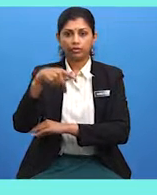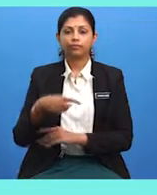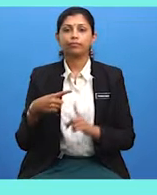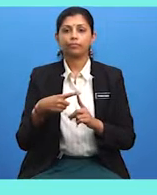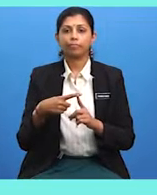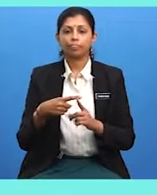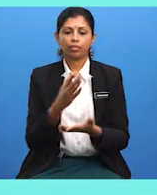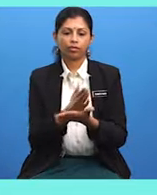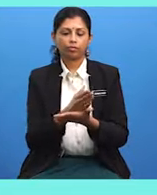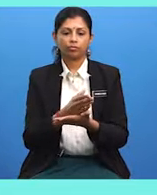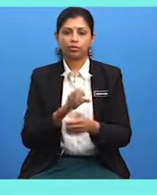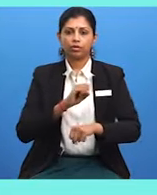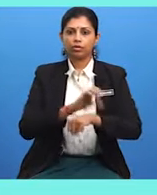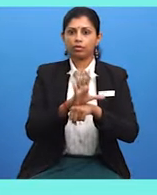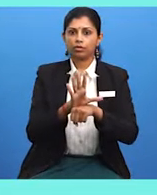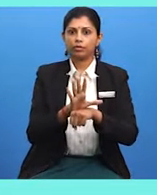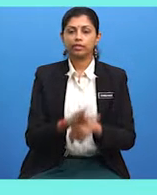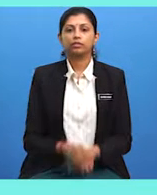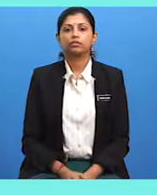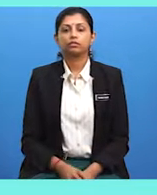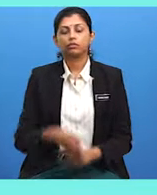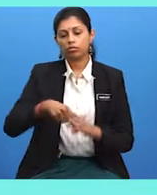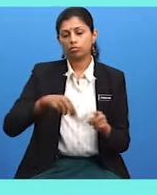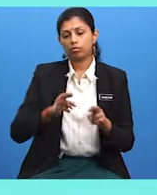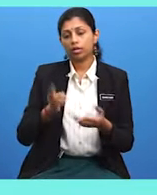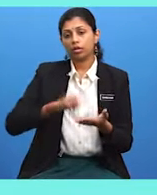contain COVID-19 when they reopen.